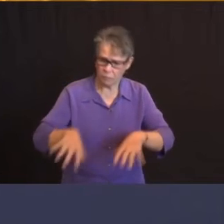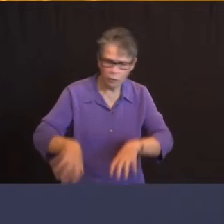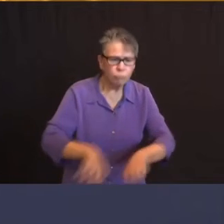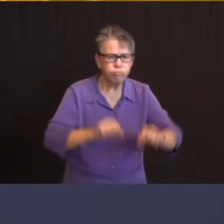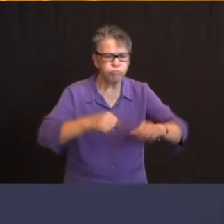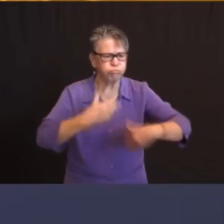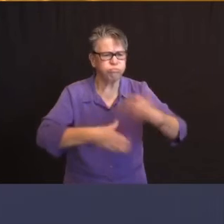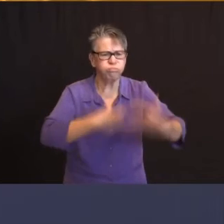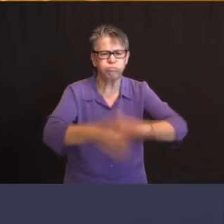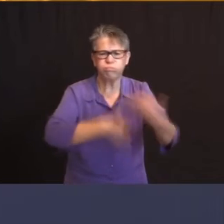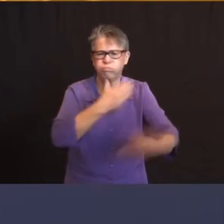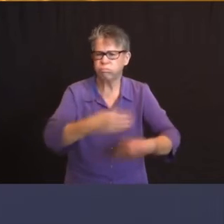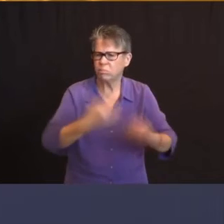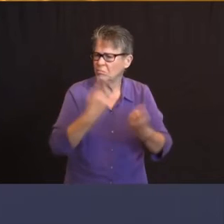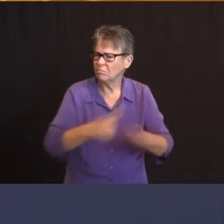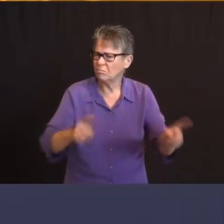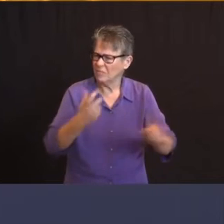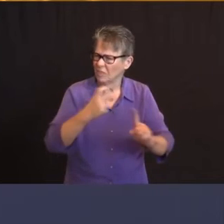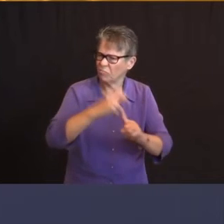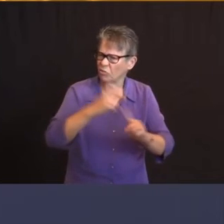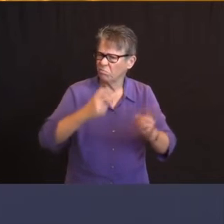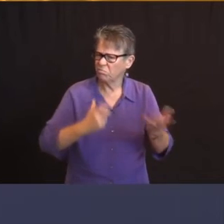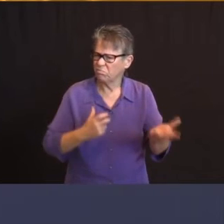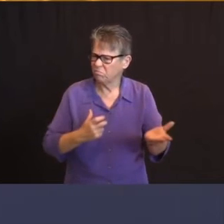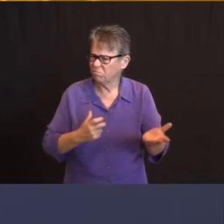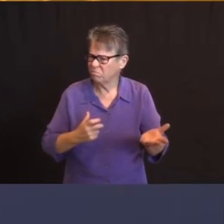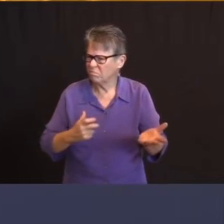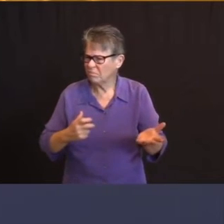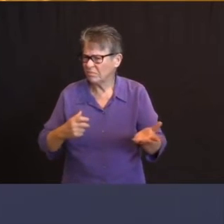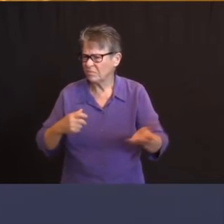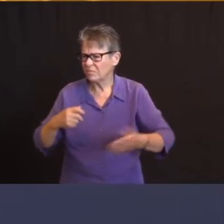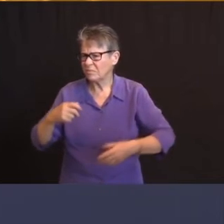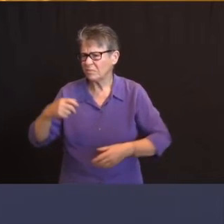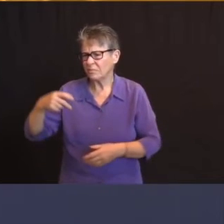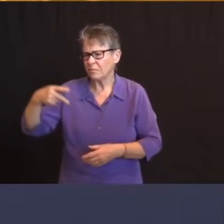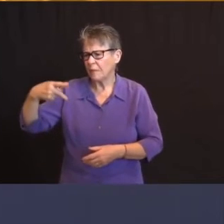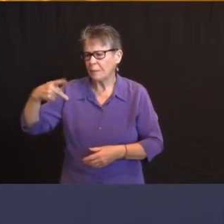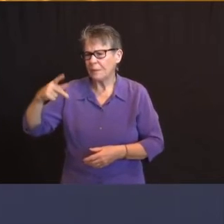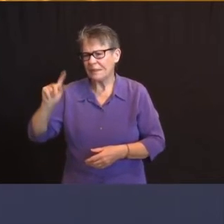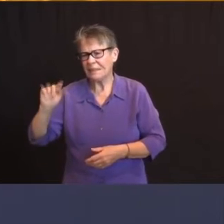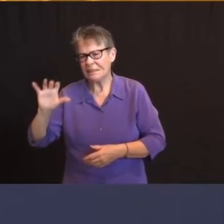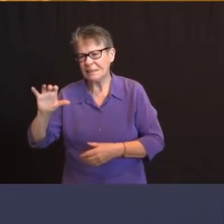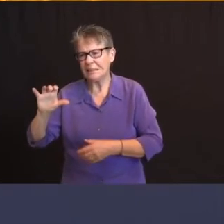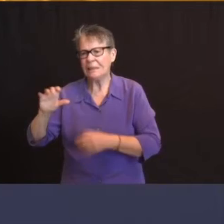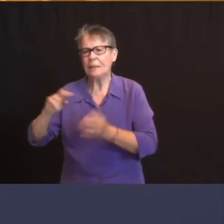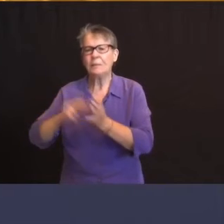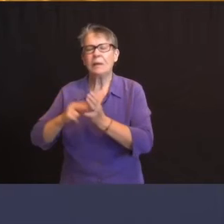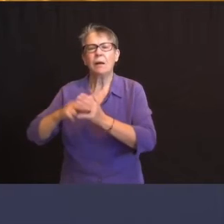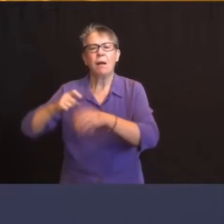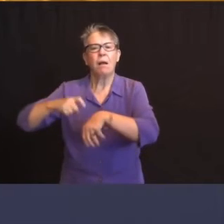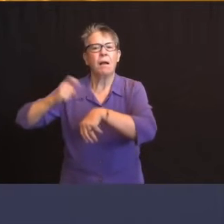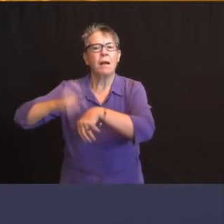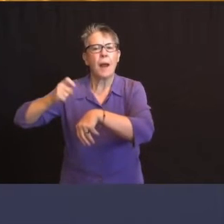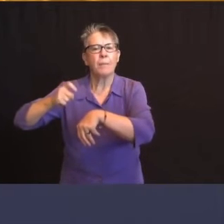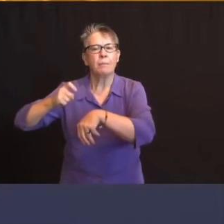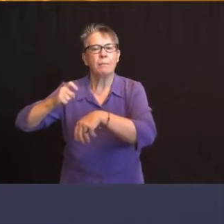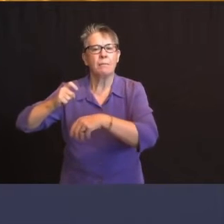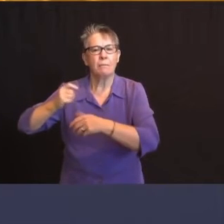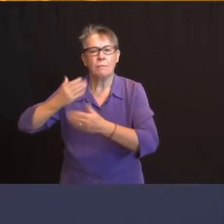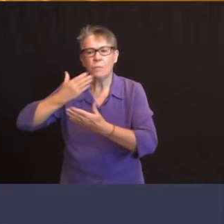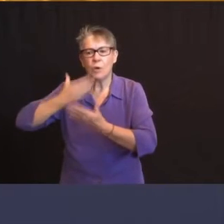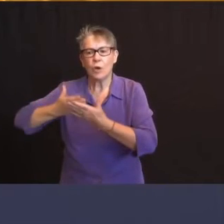PTC, whether it's on-time performance, investment in capital, as well as operating budgets, absence of a